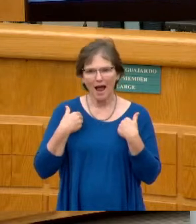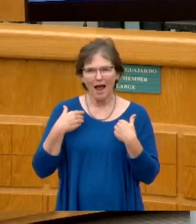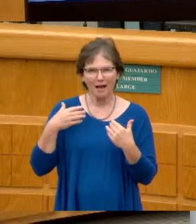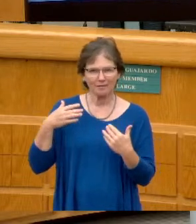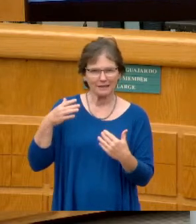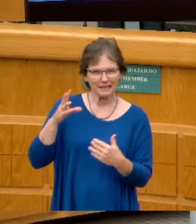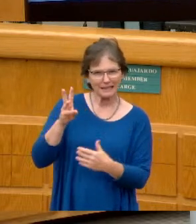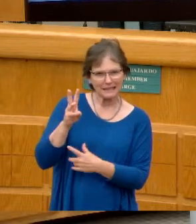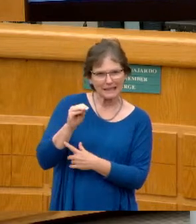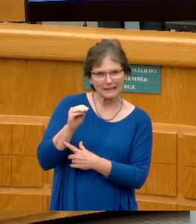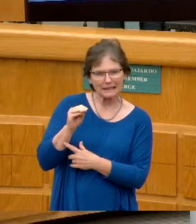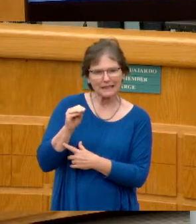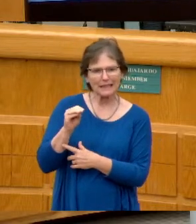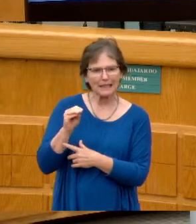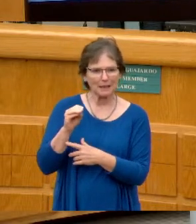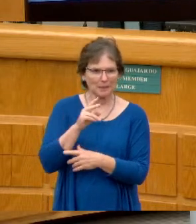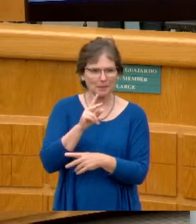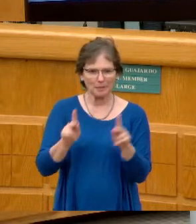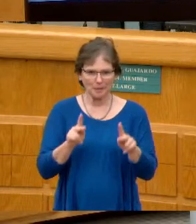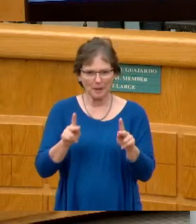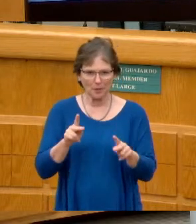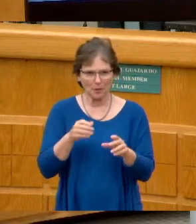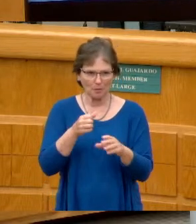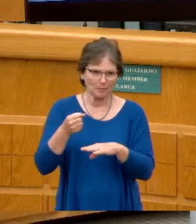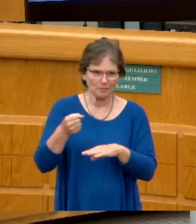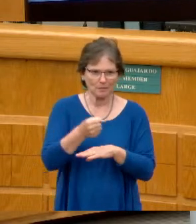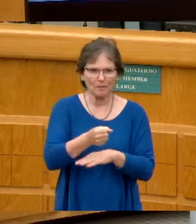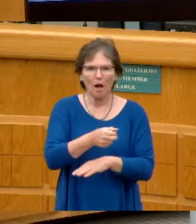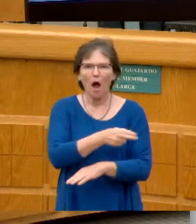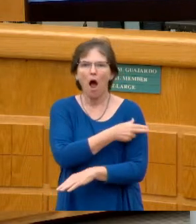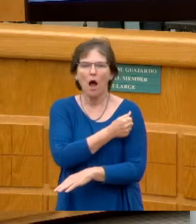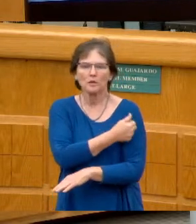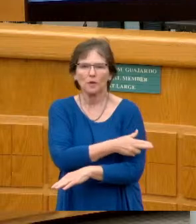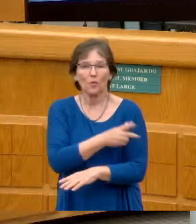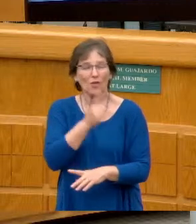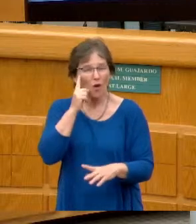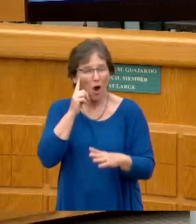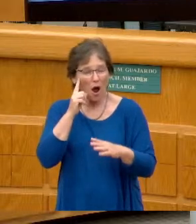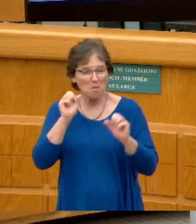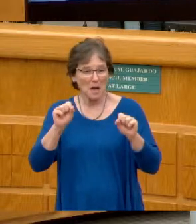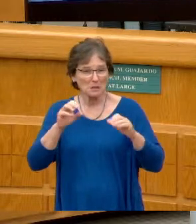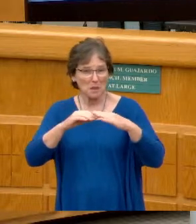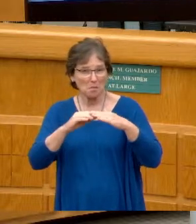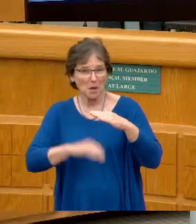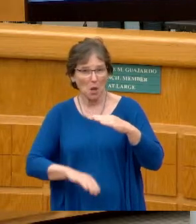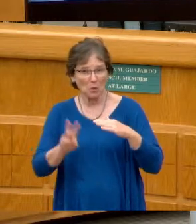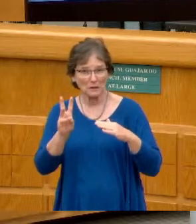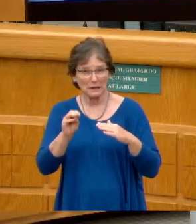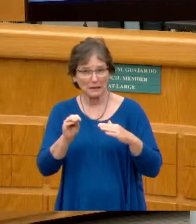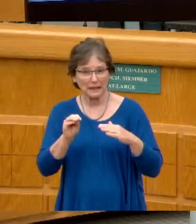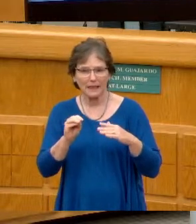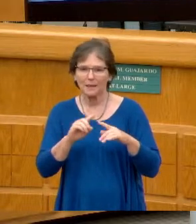but a total number of deaths of 442. Next slide, please.